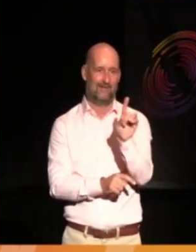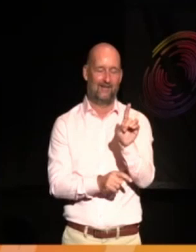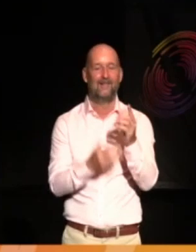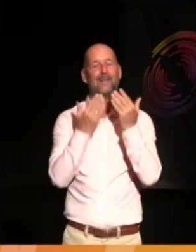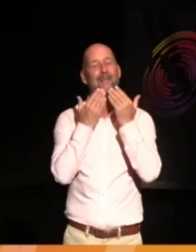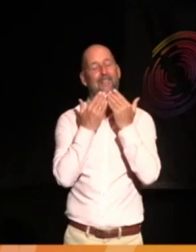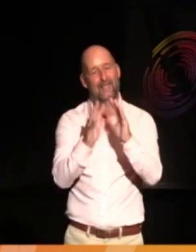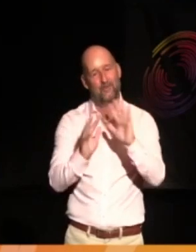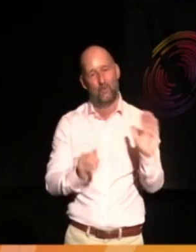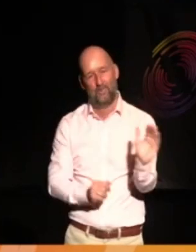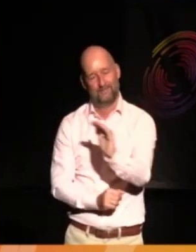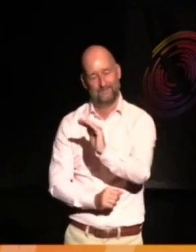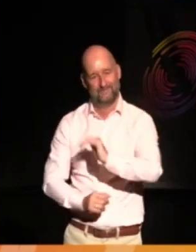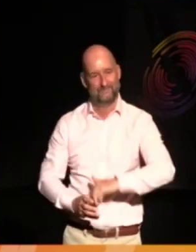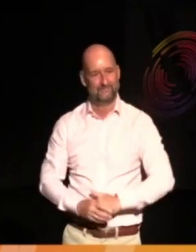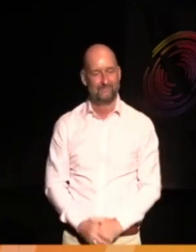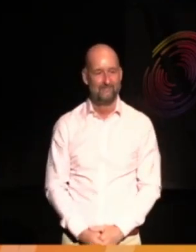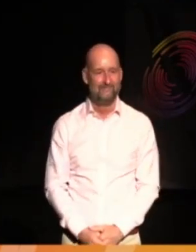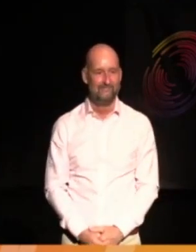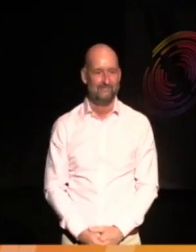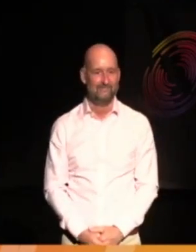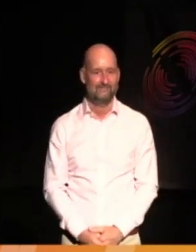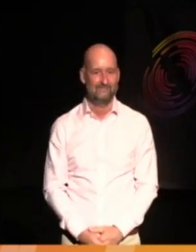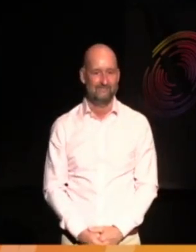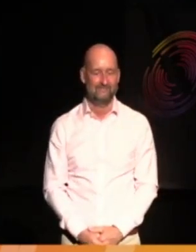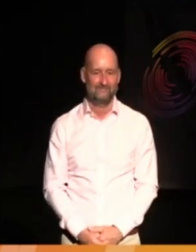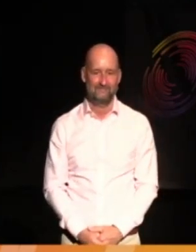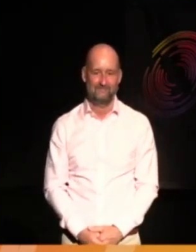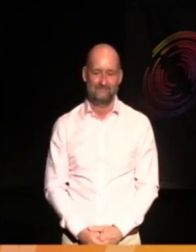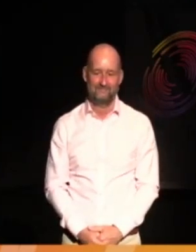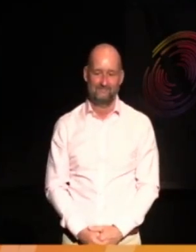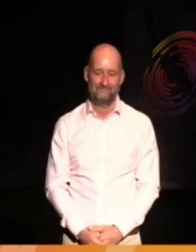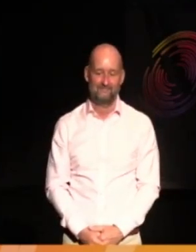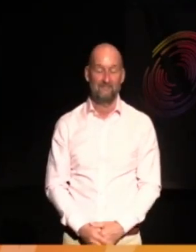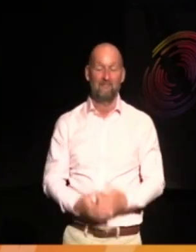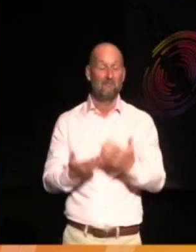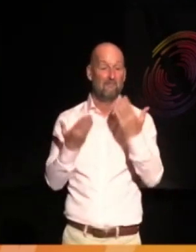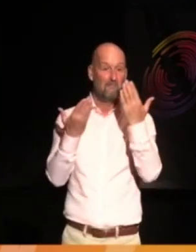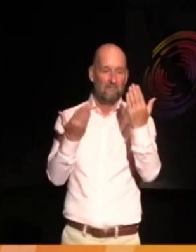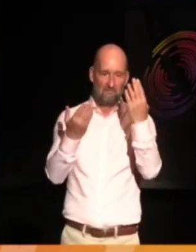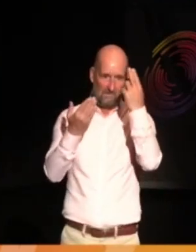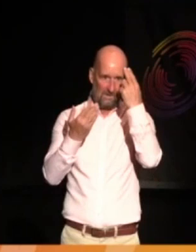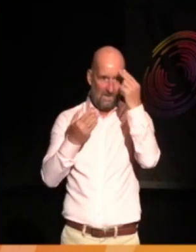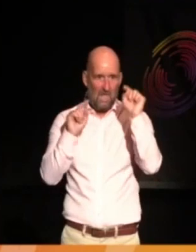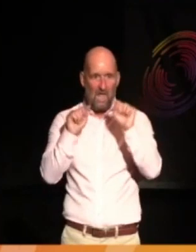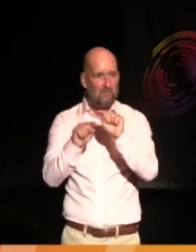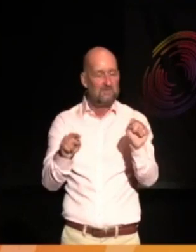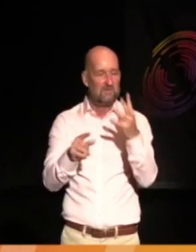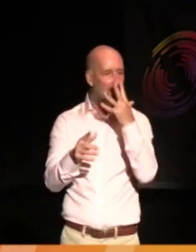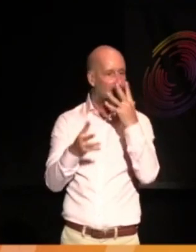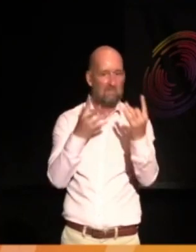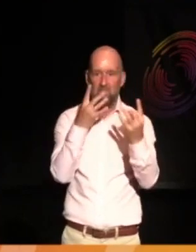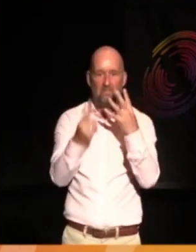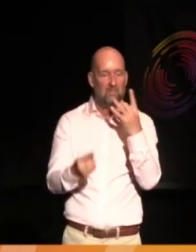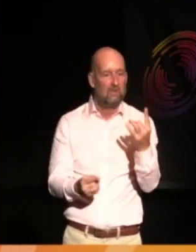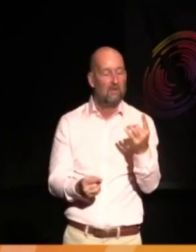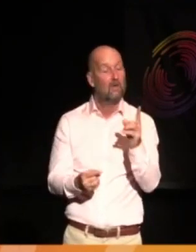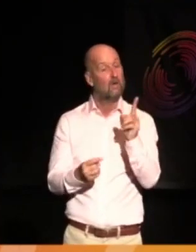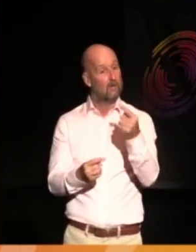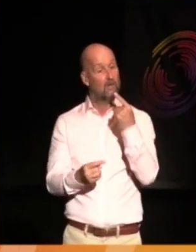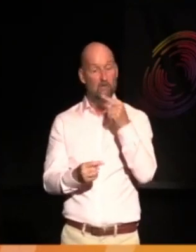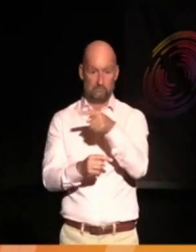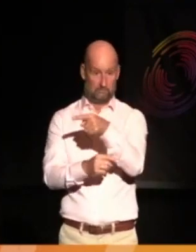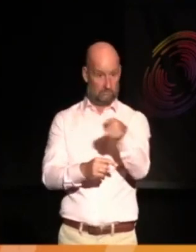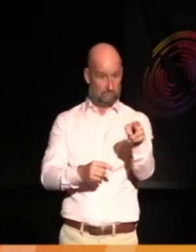Thank you very much. Thank you. So, we don't know each other's names. What we can say from that is that everybody has